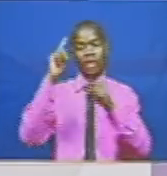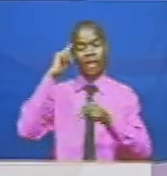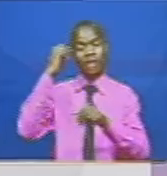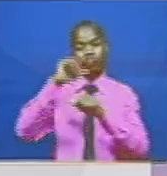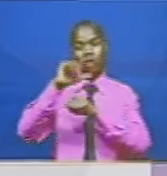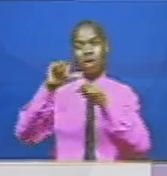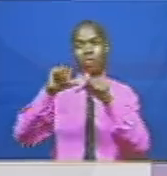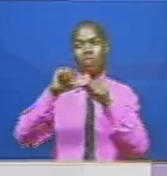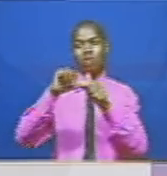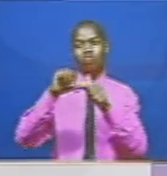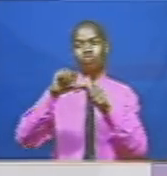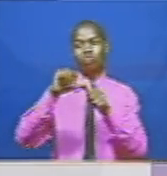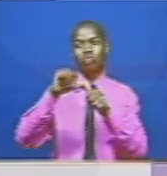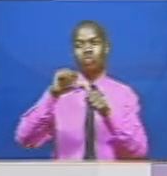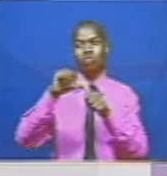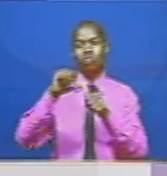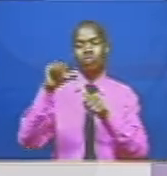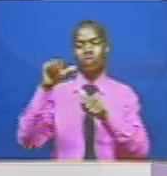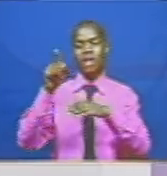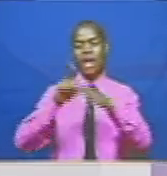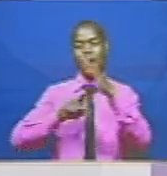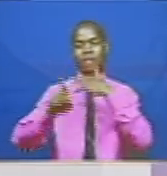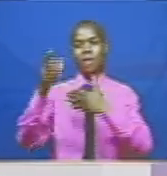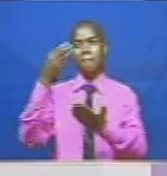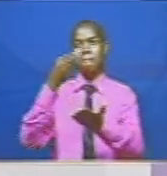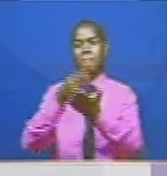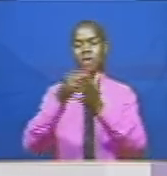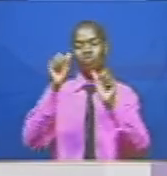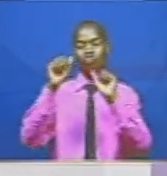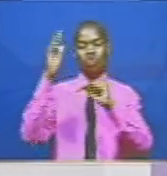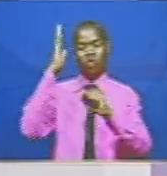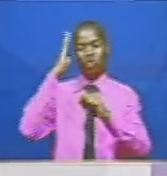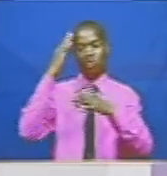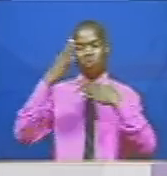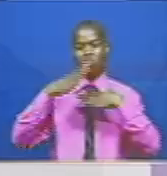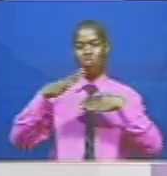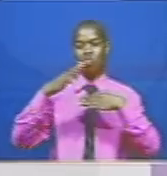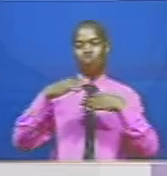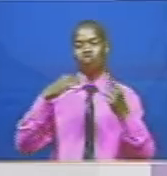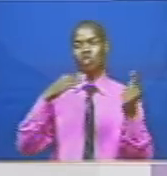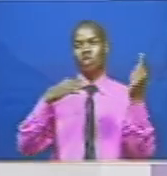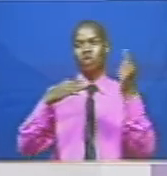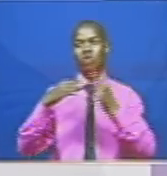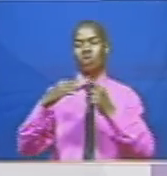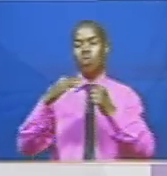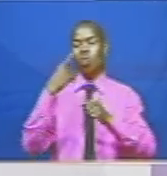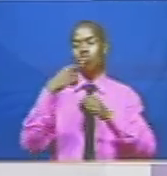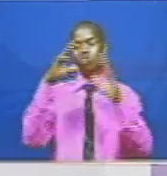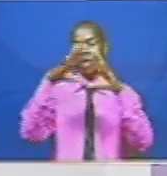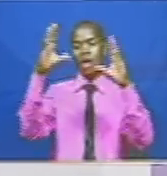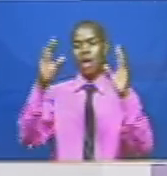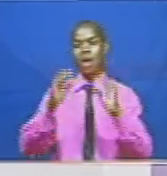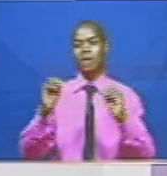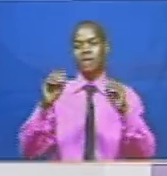to think about this thing we call park entrance fees. You realize sometimes clients come, though, especially those who are on budget. You realize if